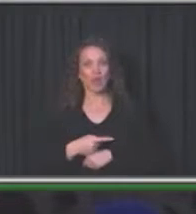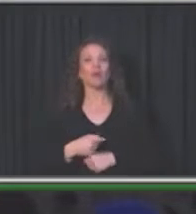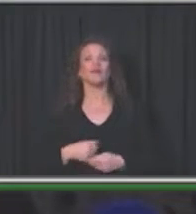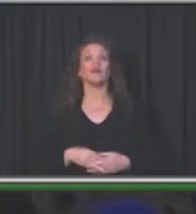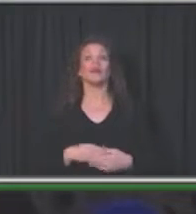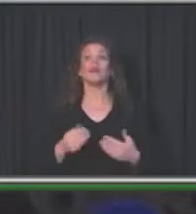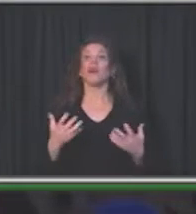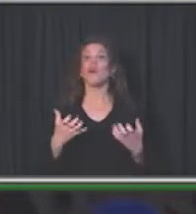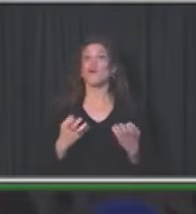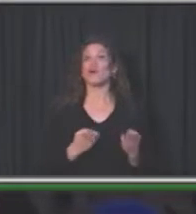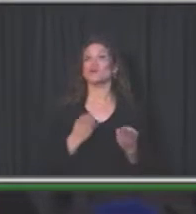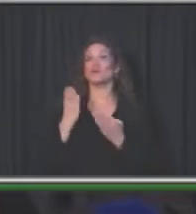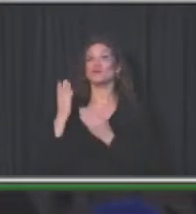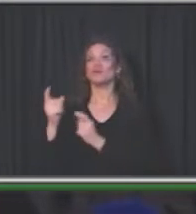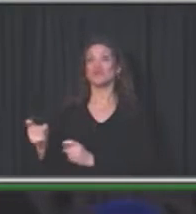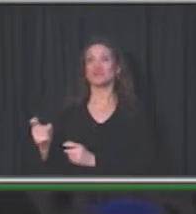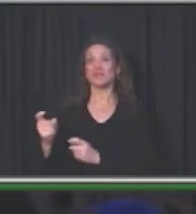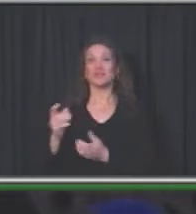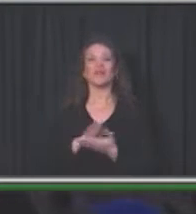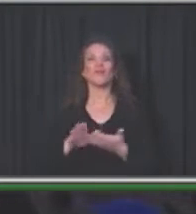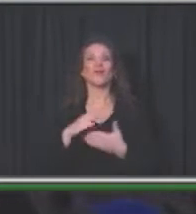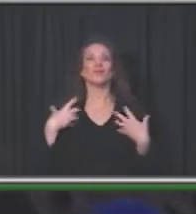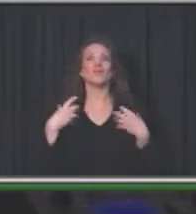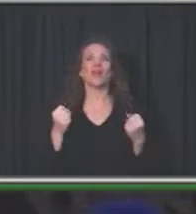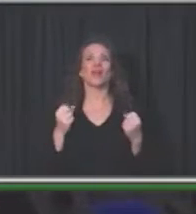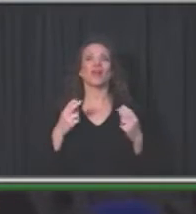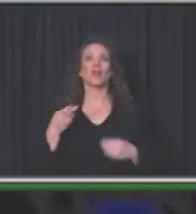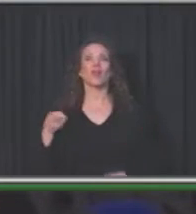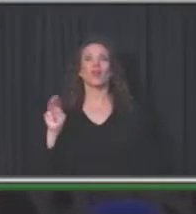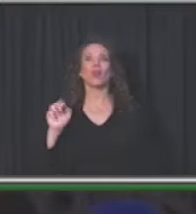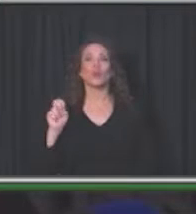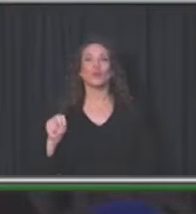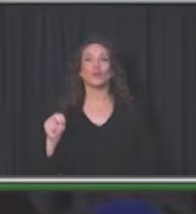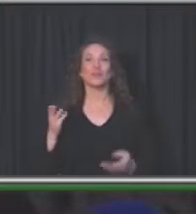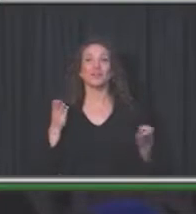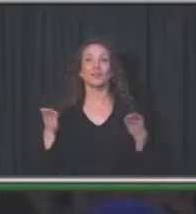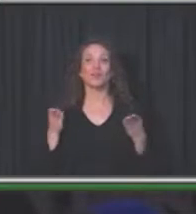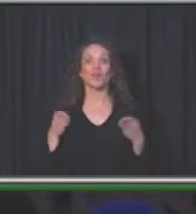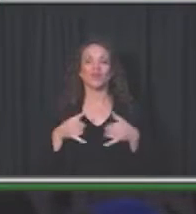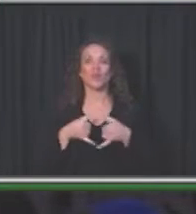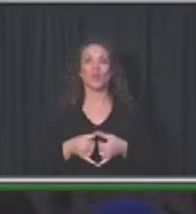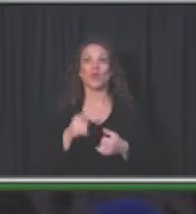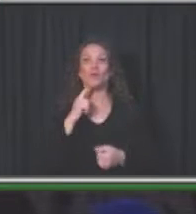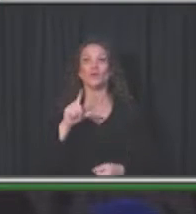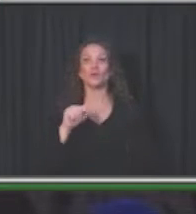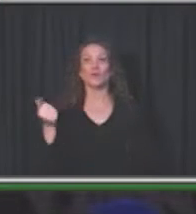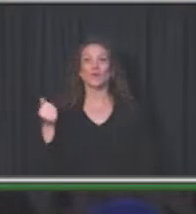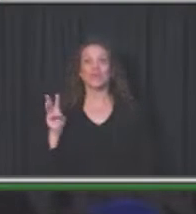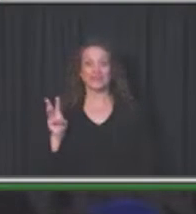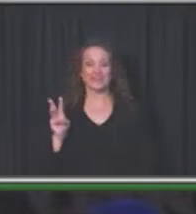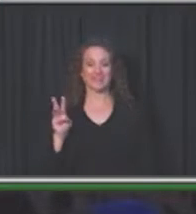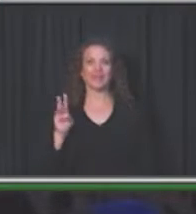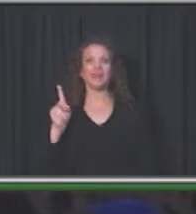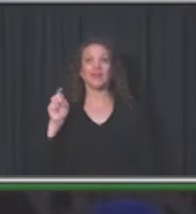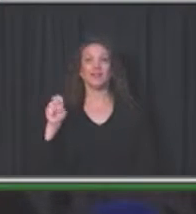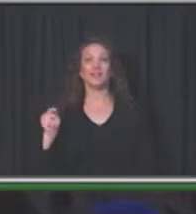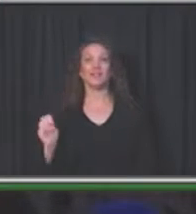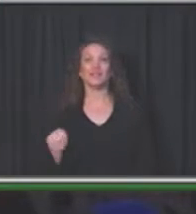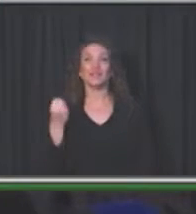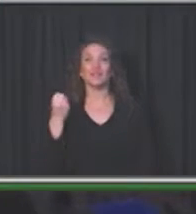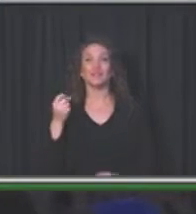like to present the College of Health and Human Services 2015-16 recipient of the Dean's Honor